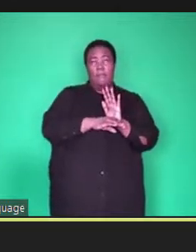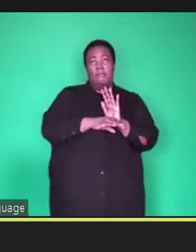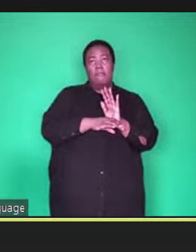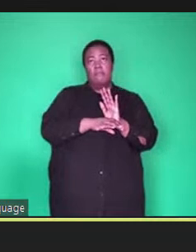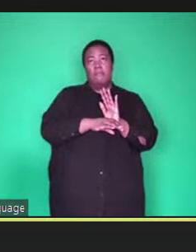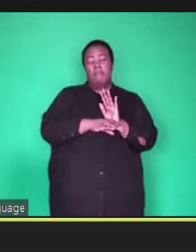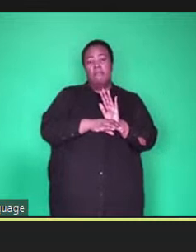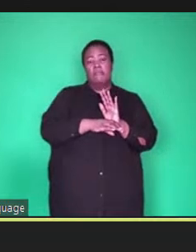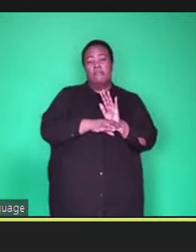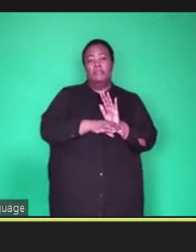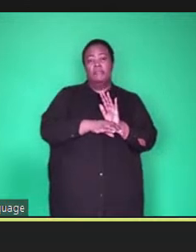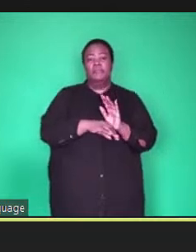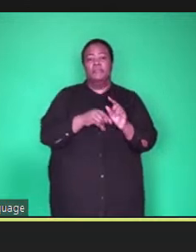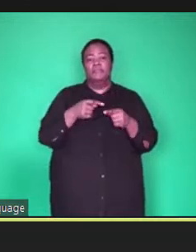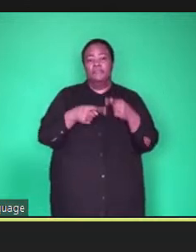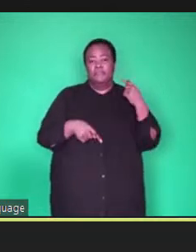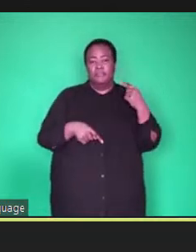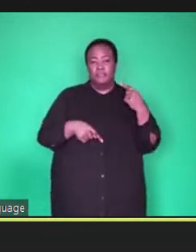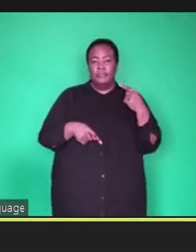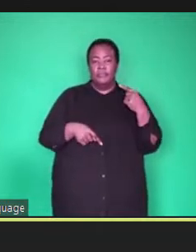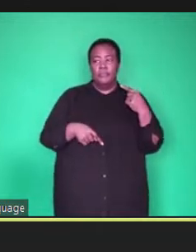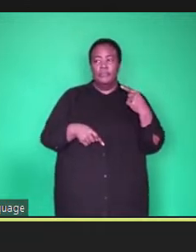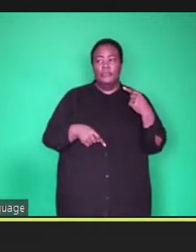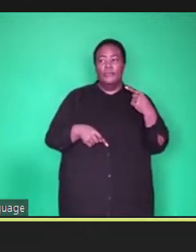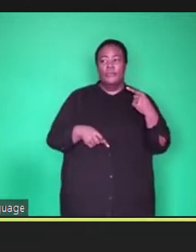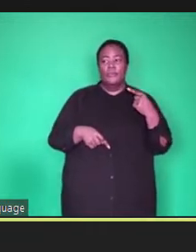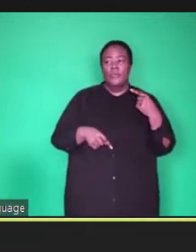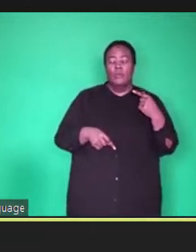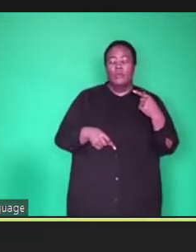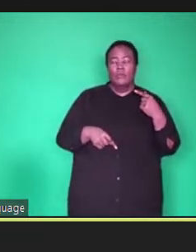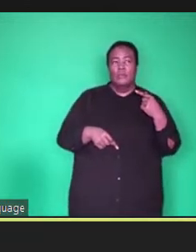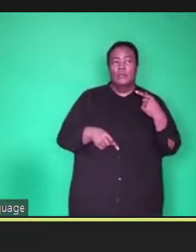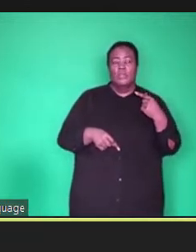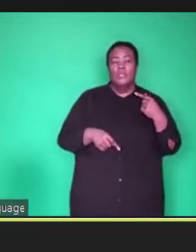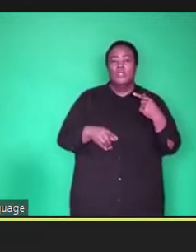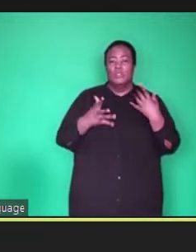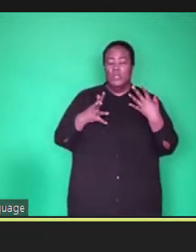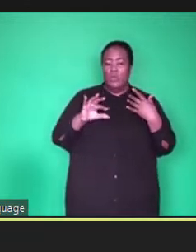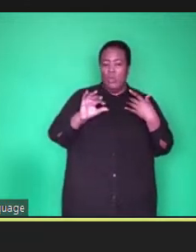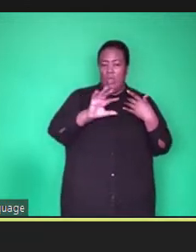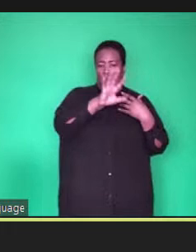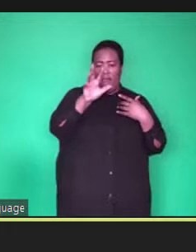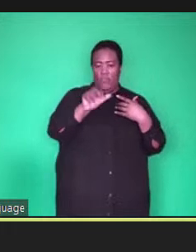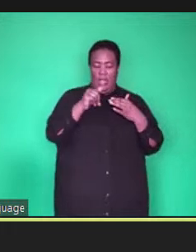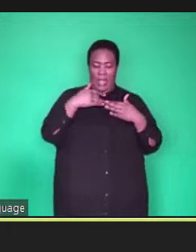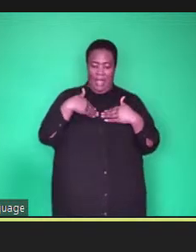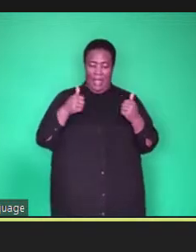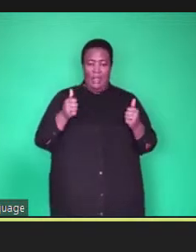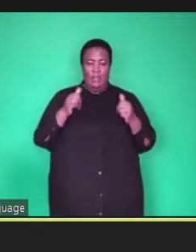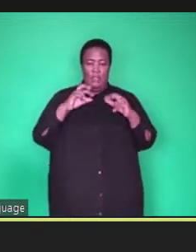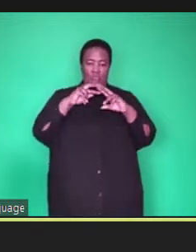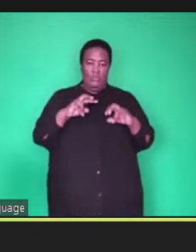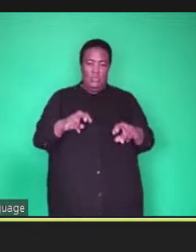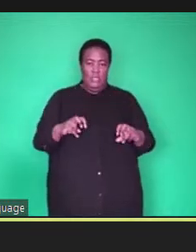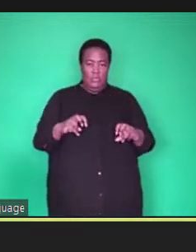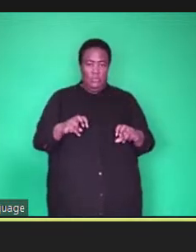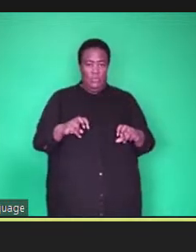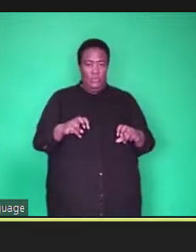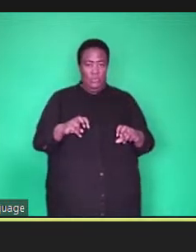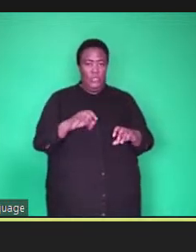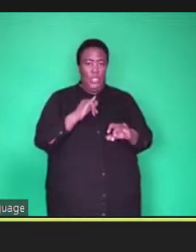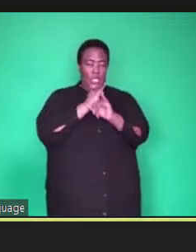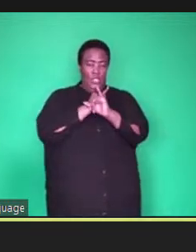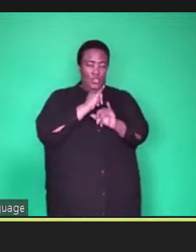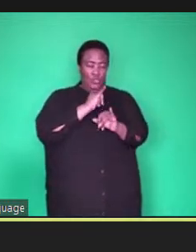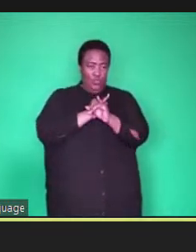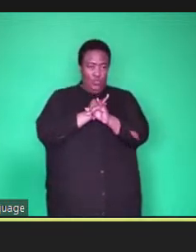node. Here's Agincourt that we've been looking at. And then Africa Health Research Institute in Northern KZN. This is also very well